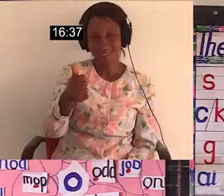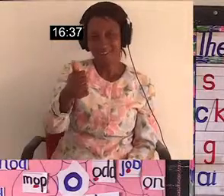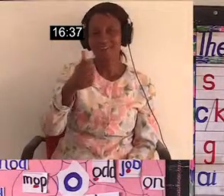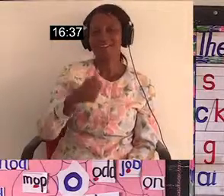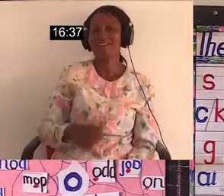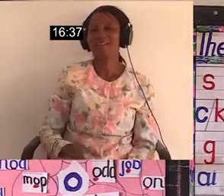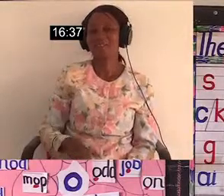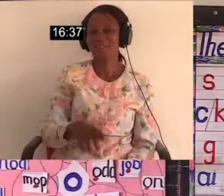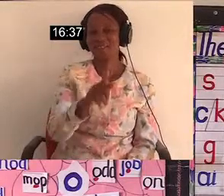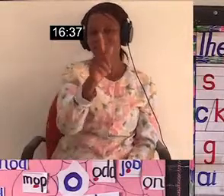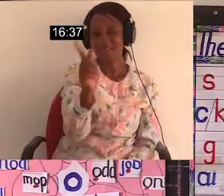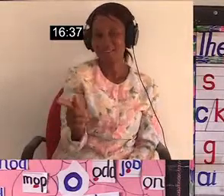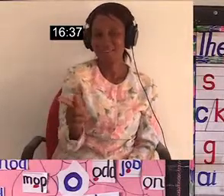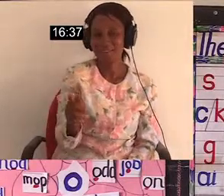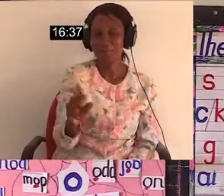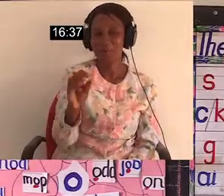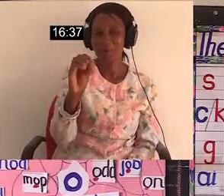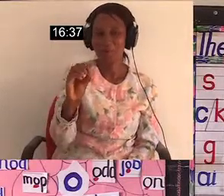Got.